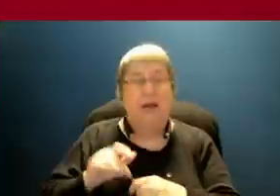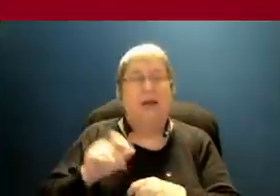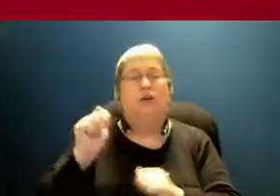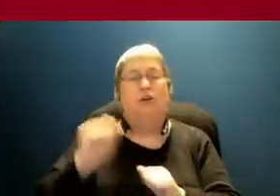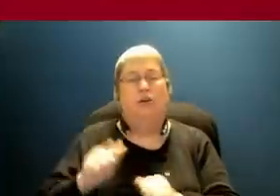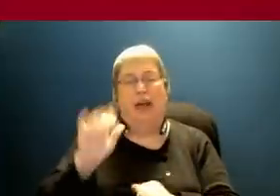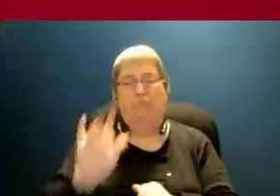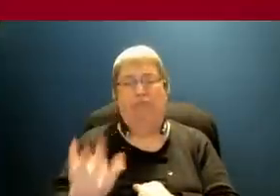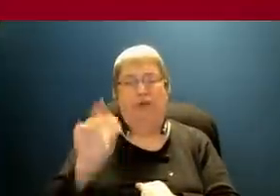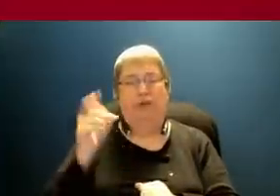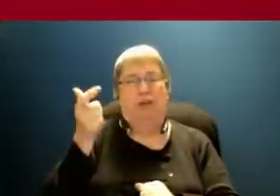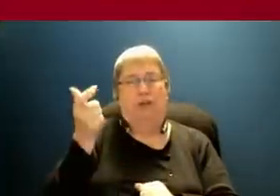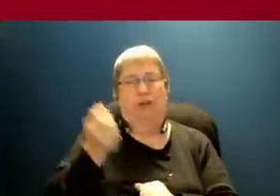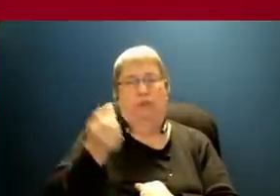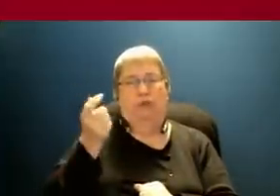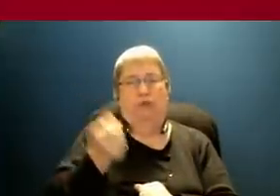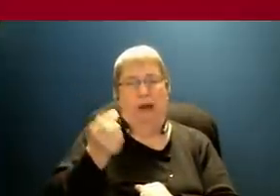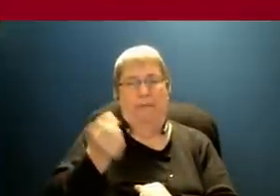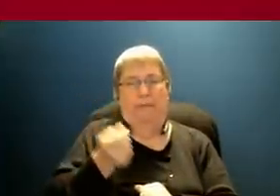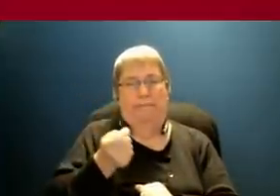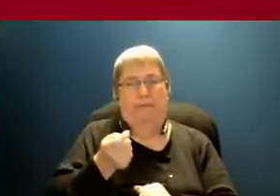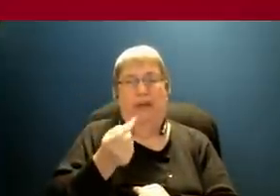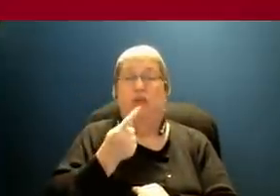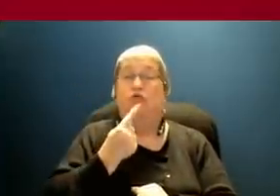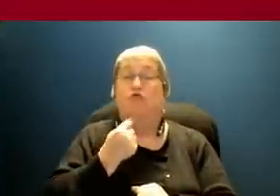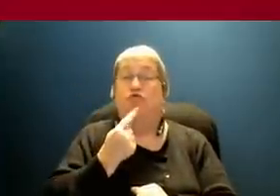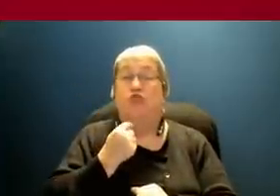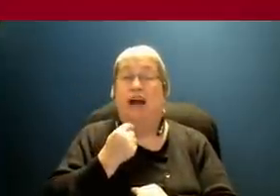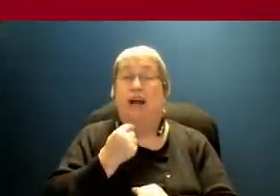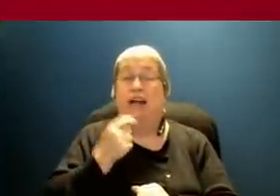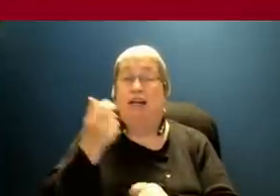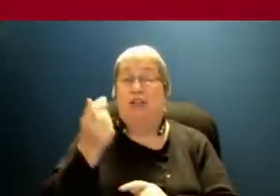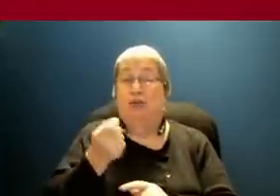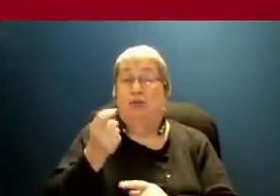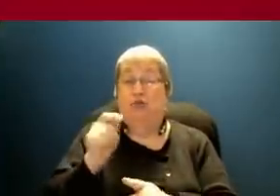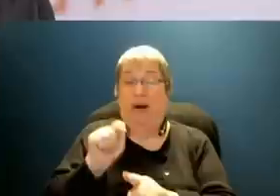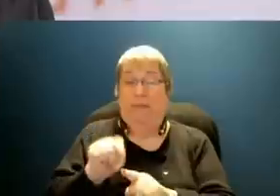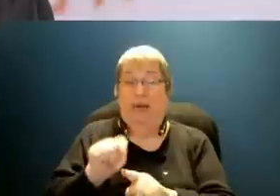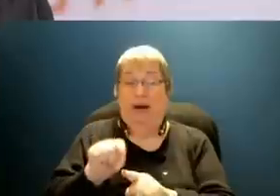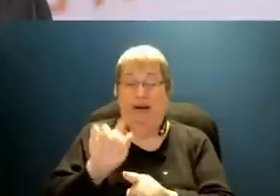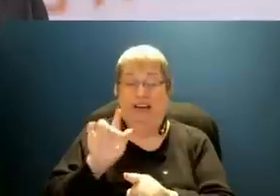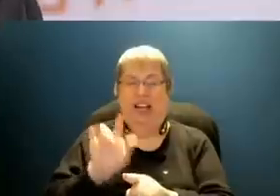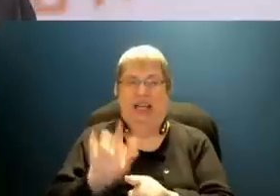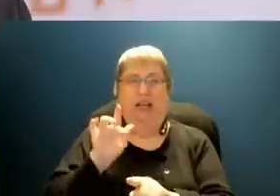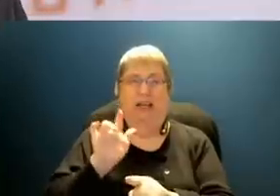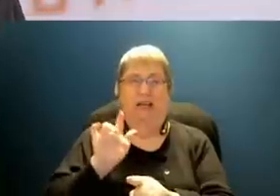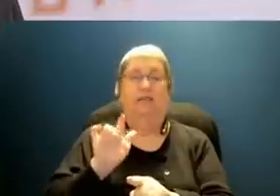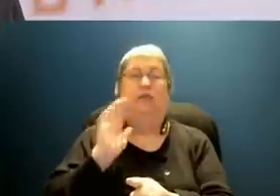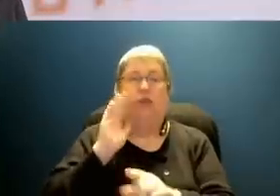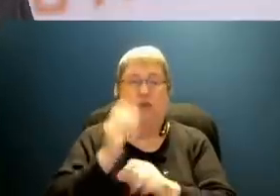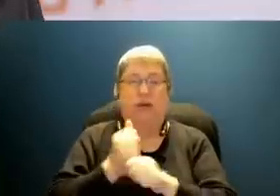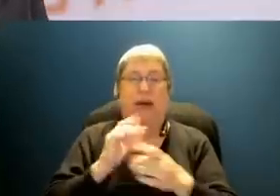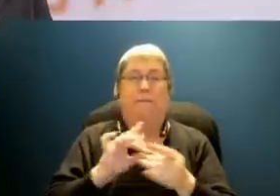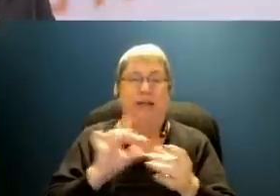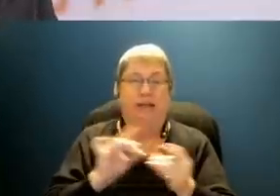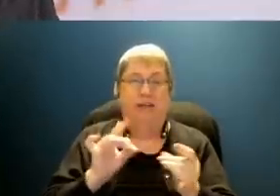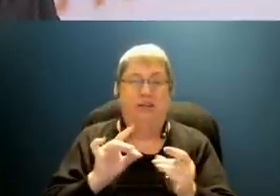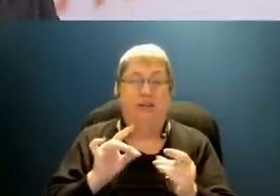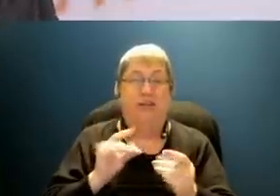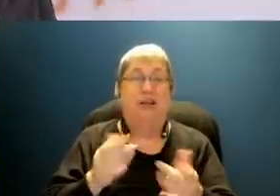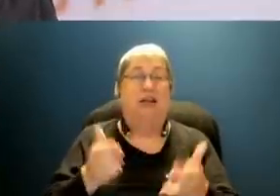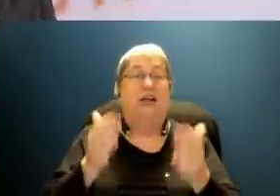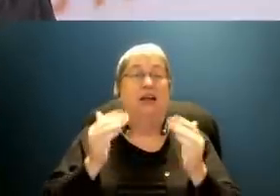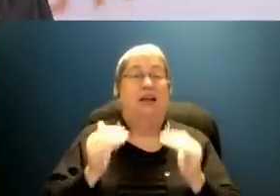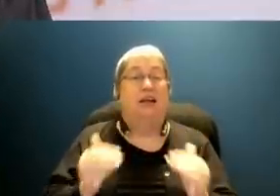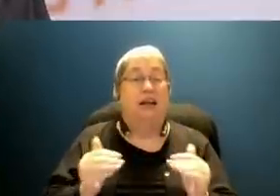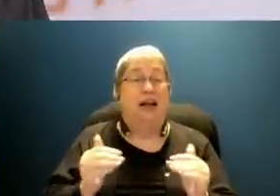this YouTube channel by clicking the red subscribe button under the video. Now, our next speaker is guaranteed